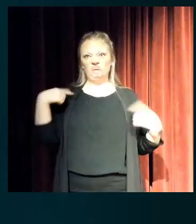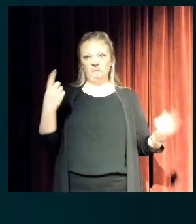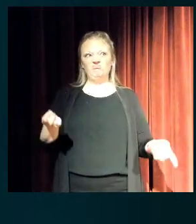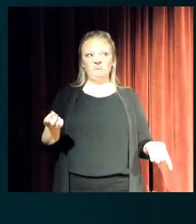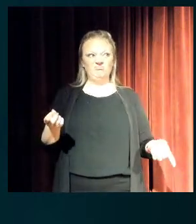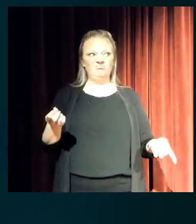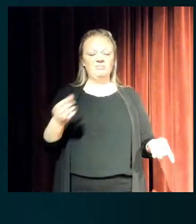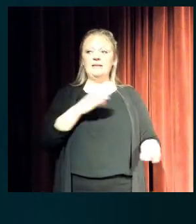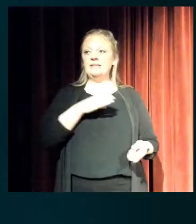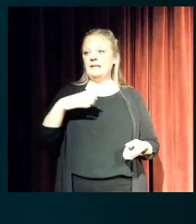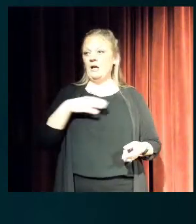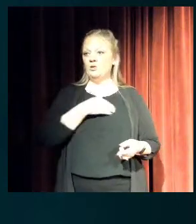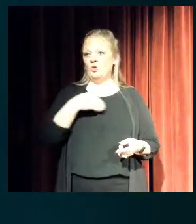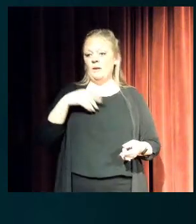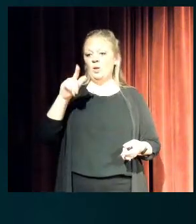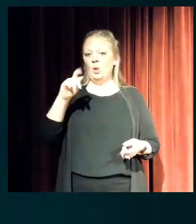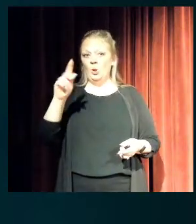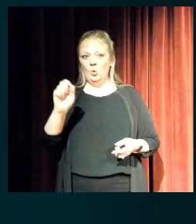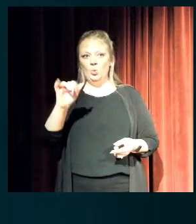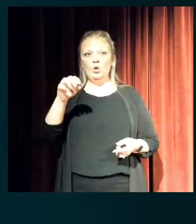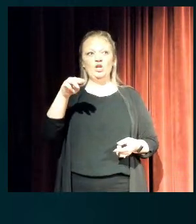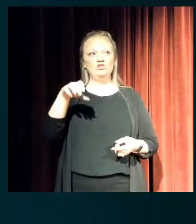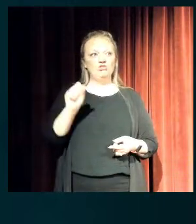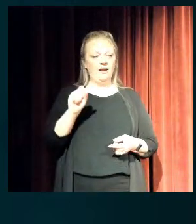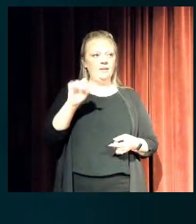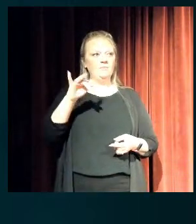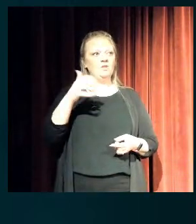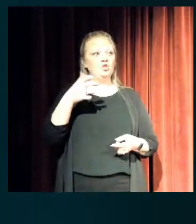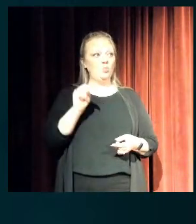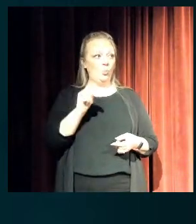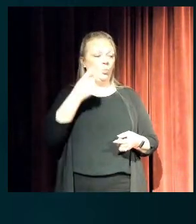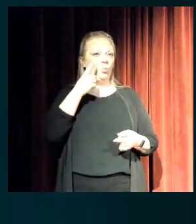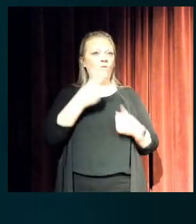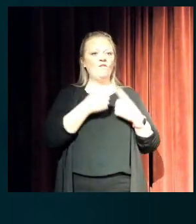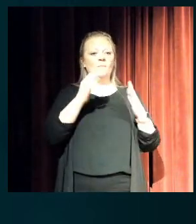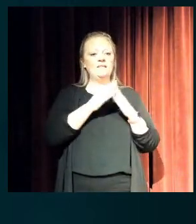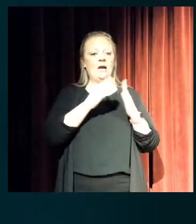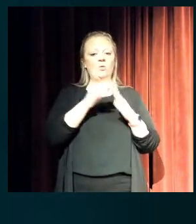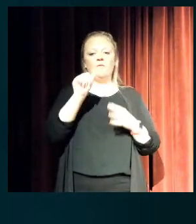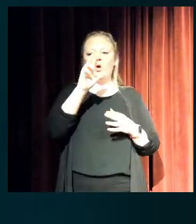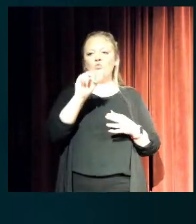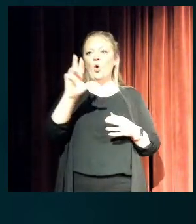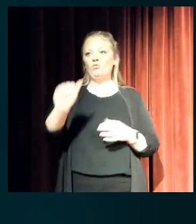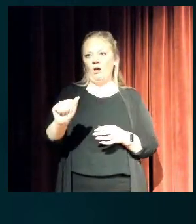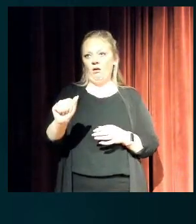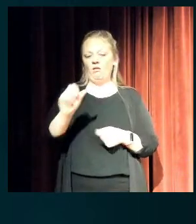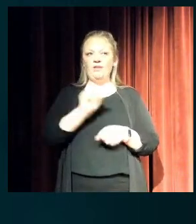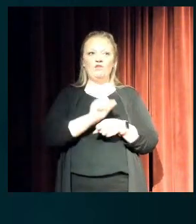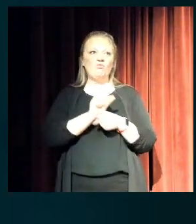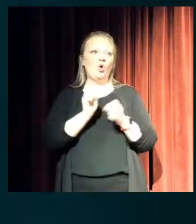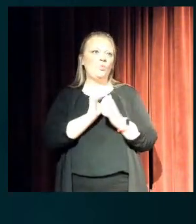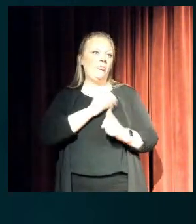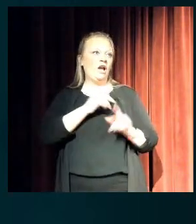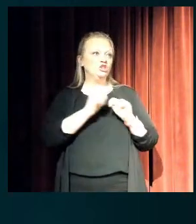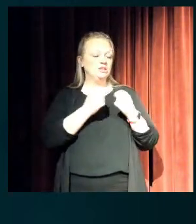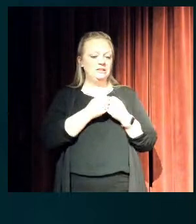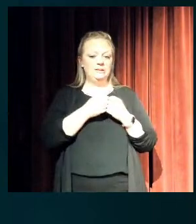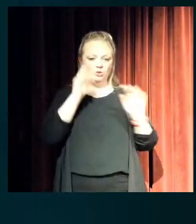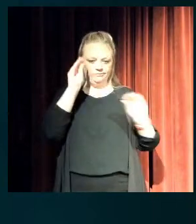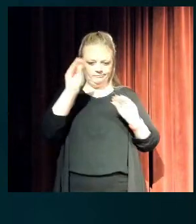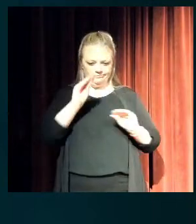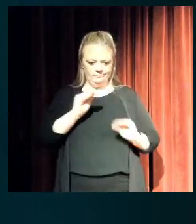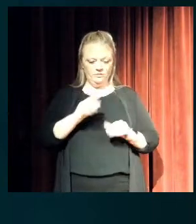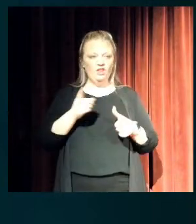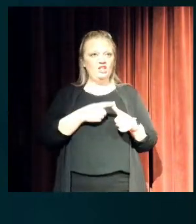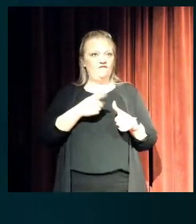and to council members Luke Wachensky, James Granville, and Joe McCann from the town of Aurora that have worked with our team to put together this